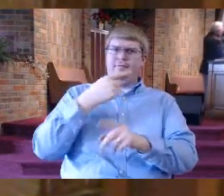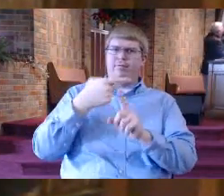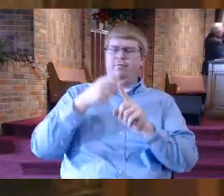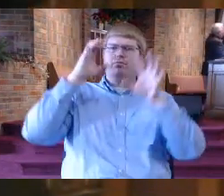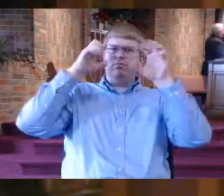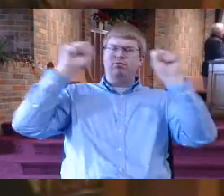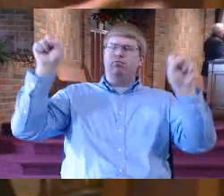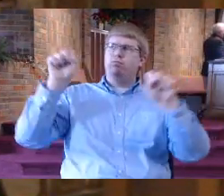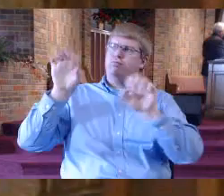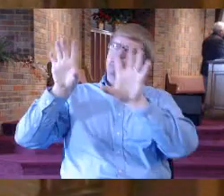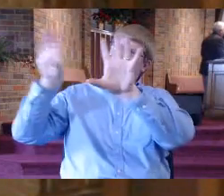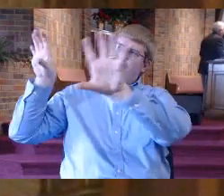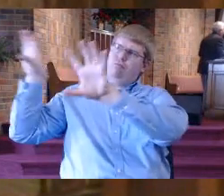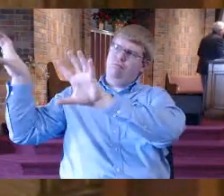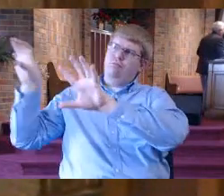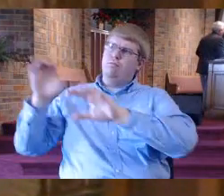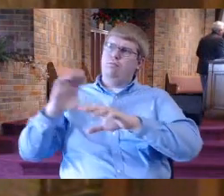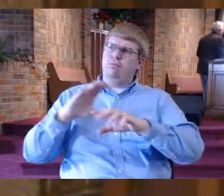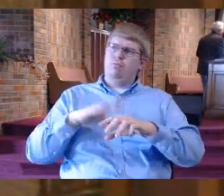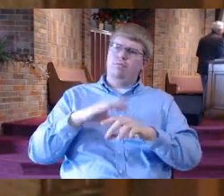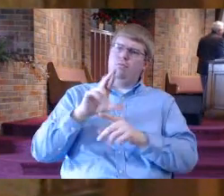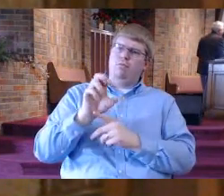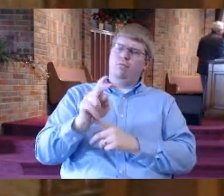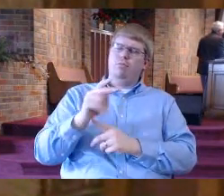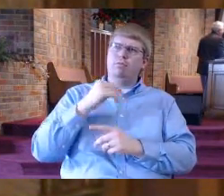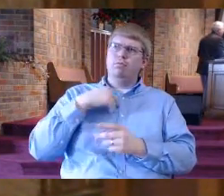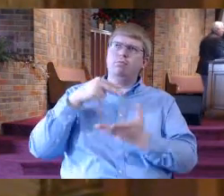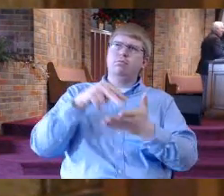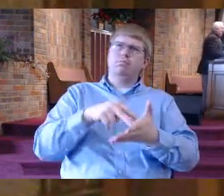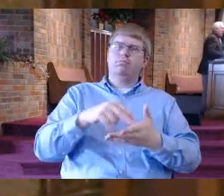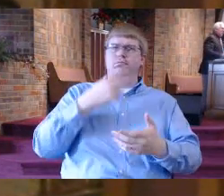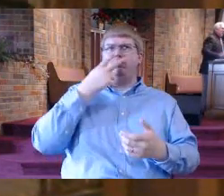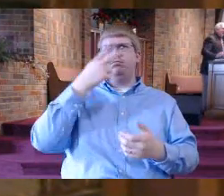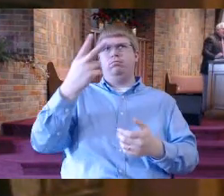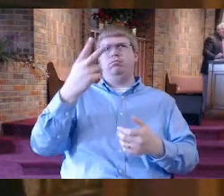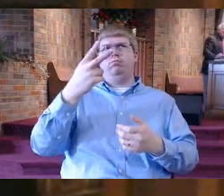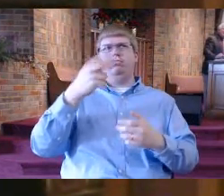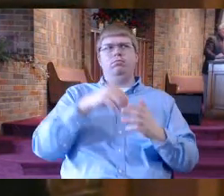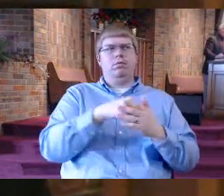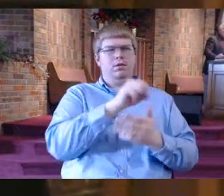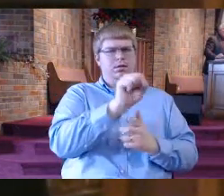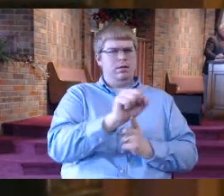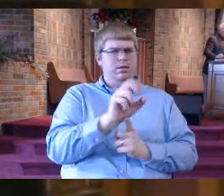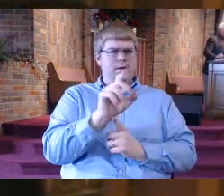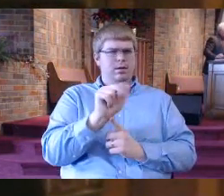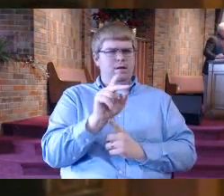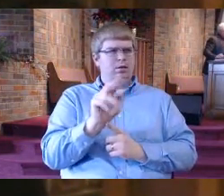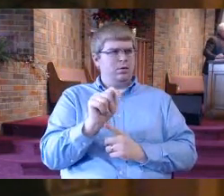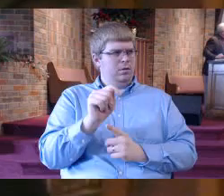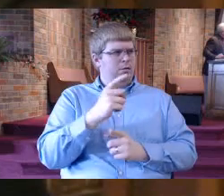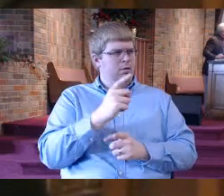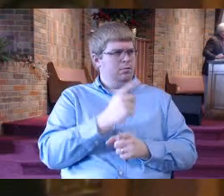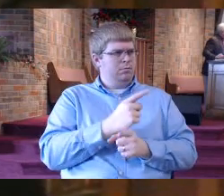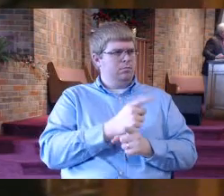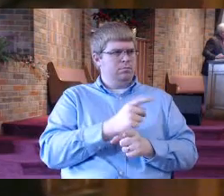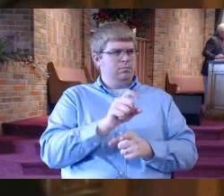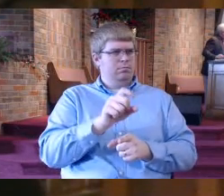you're standing there looking at it, and that's in South Dakota, right? The Black